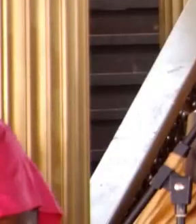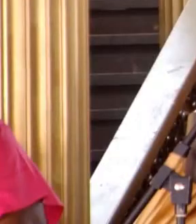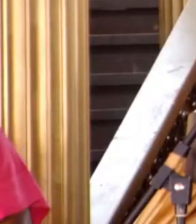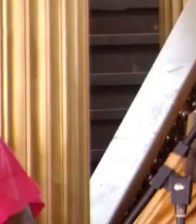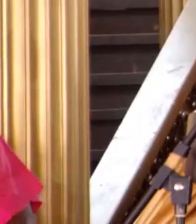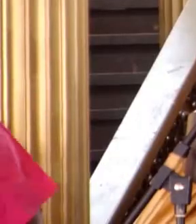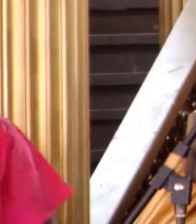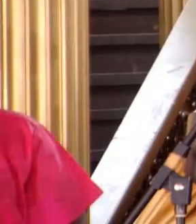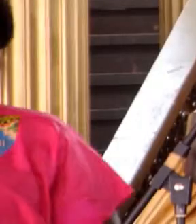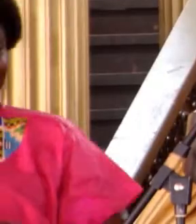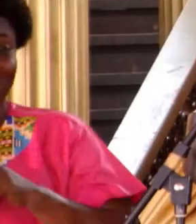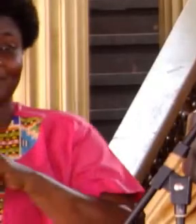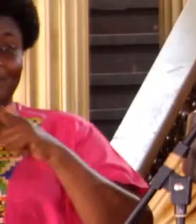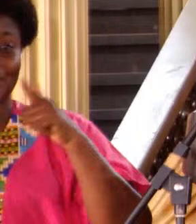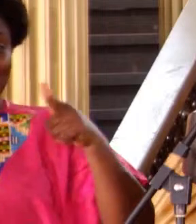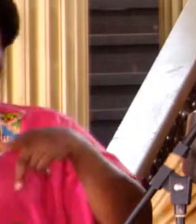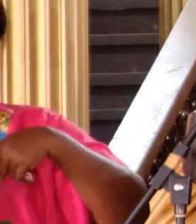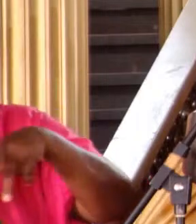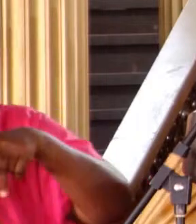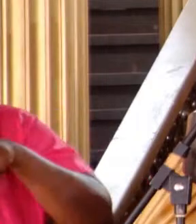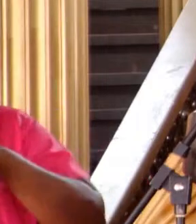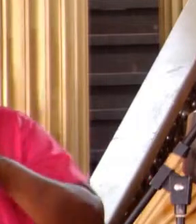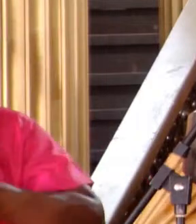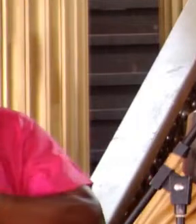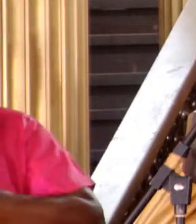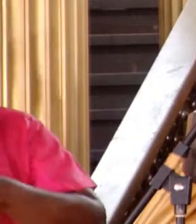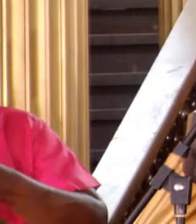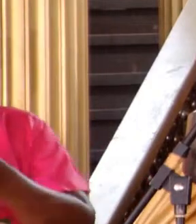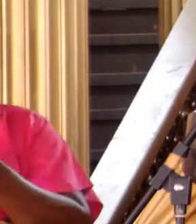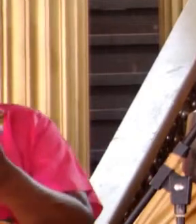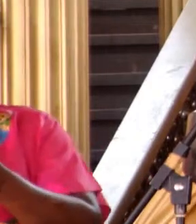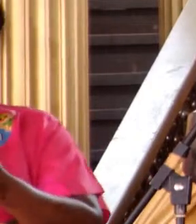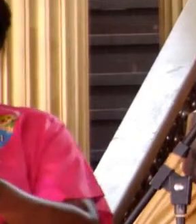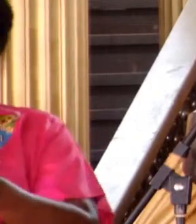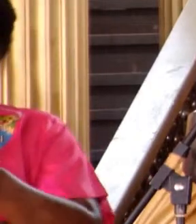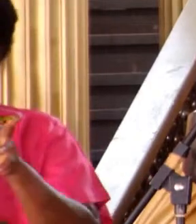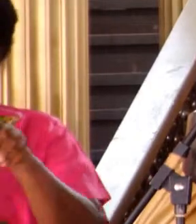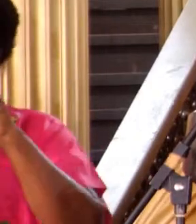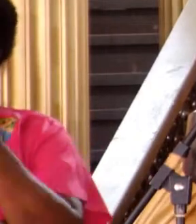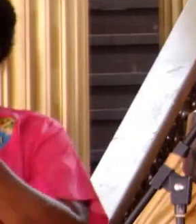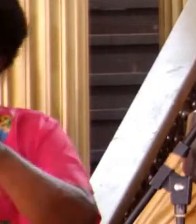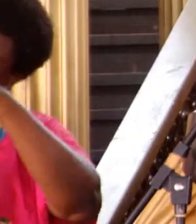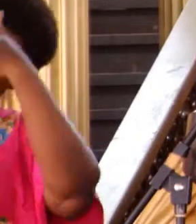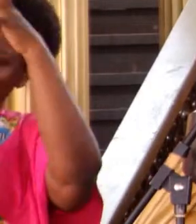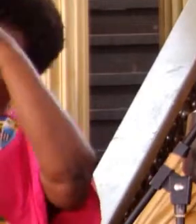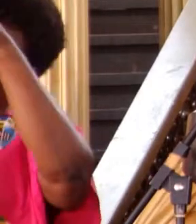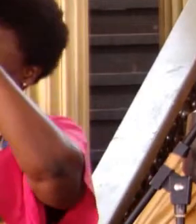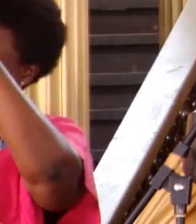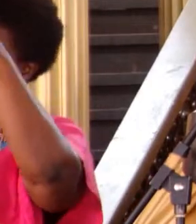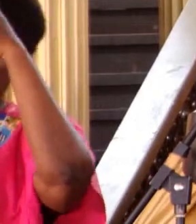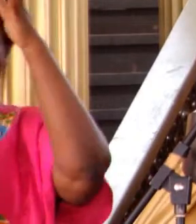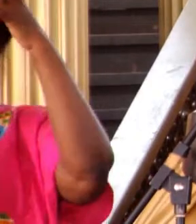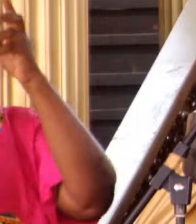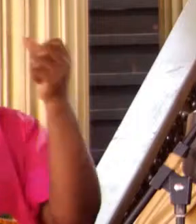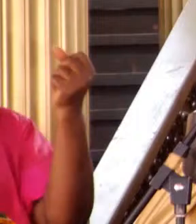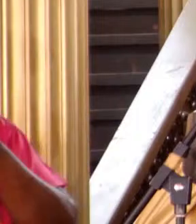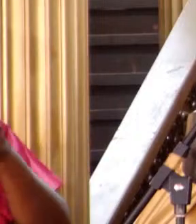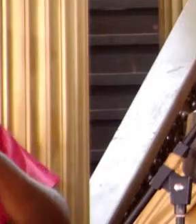A very great performance by the Ghana Dance Ensemble. Please, let's give them another round of applause. The power of